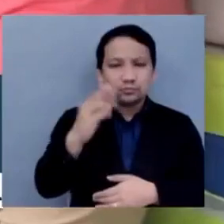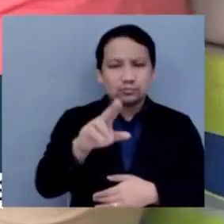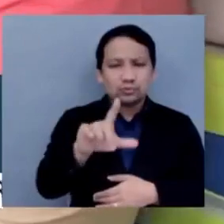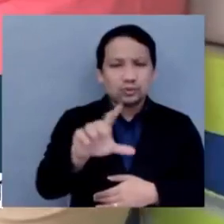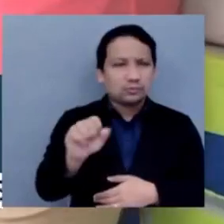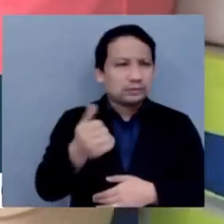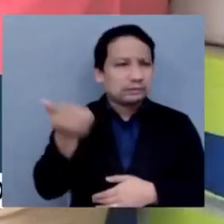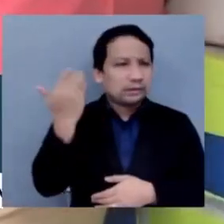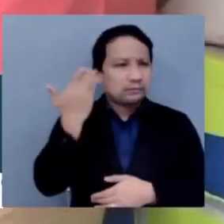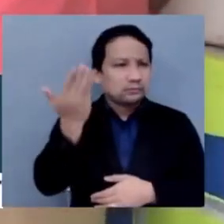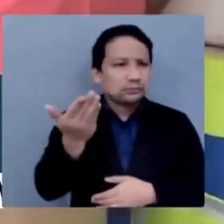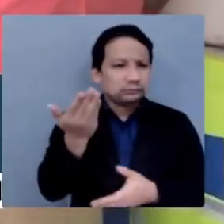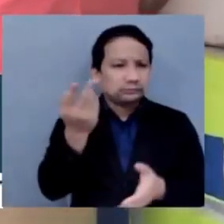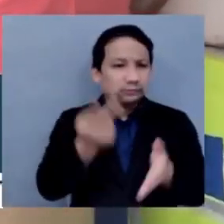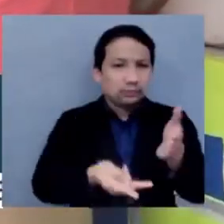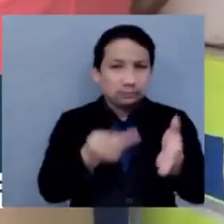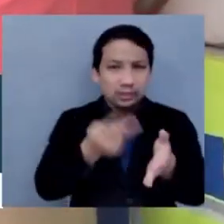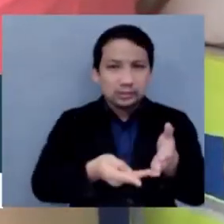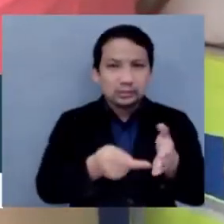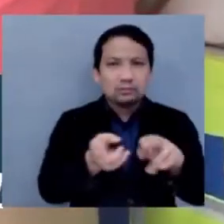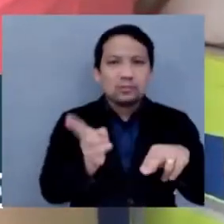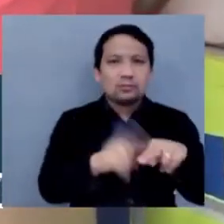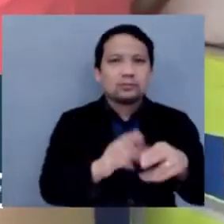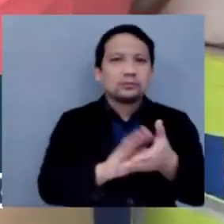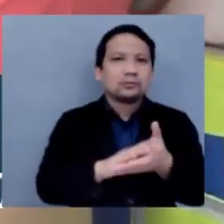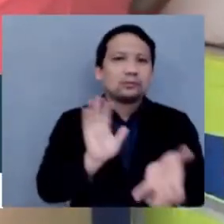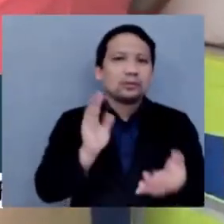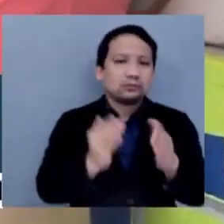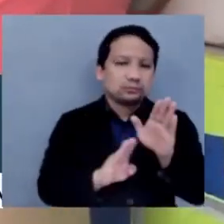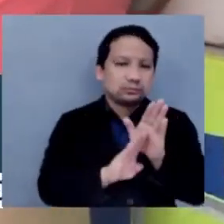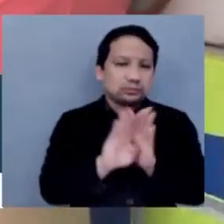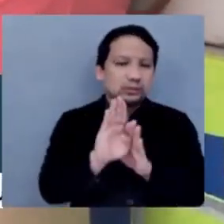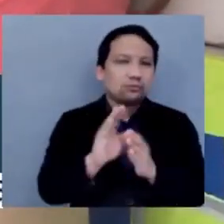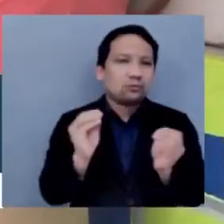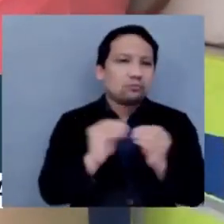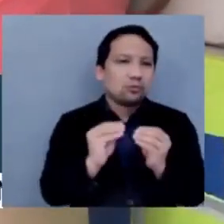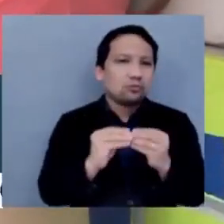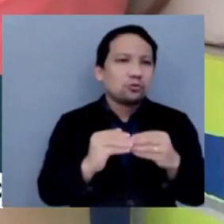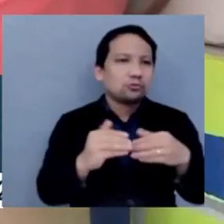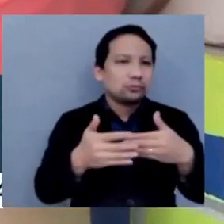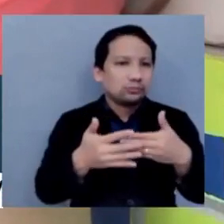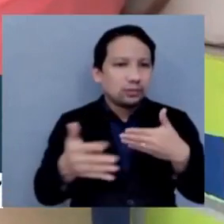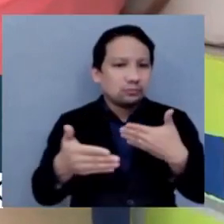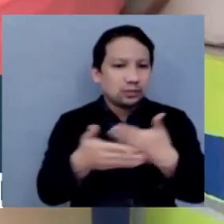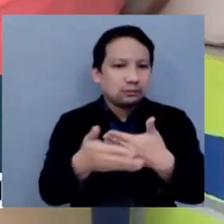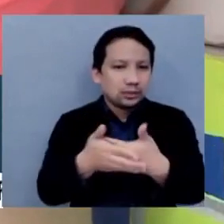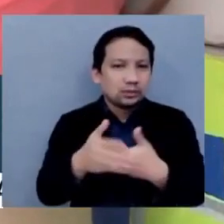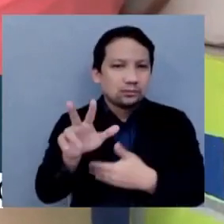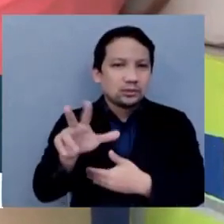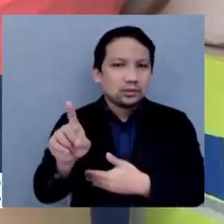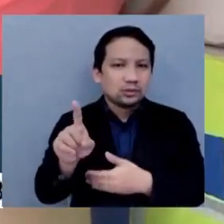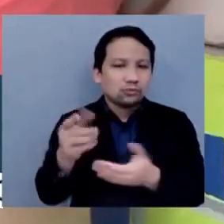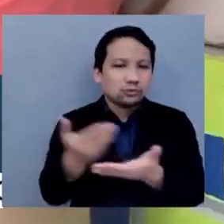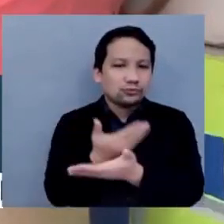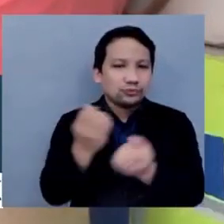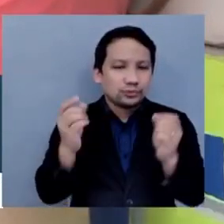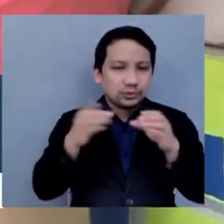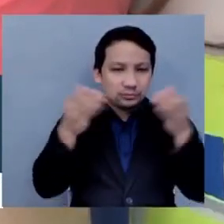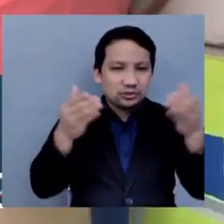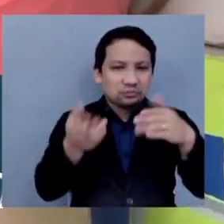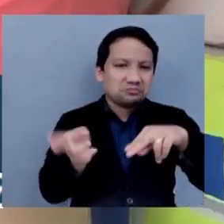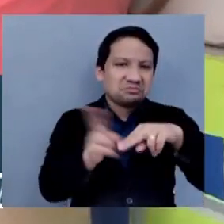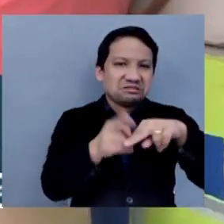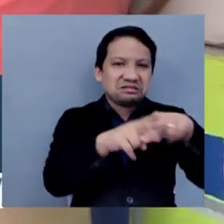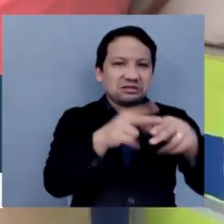the prices of fireworks have gone up today. It is expected to further increase before the New Year celebration. And that's the latest here